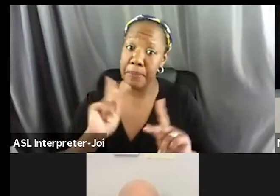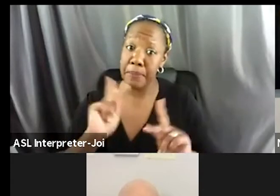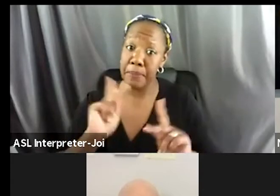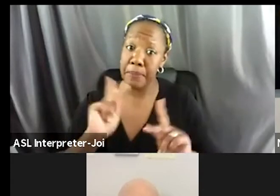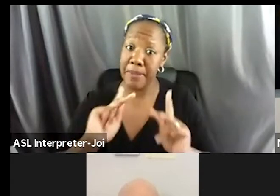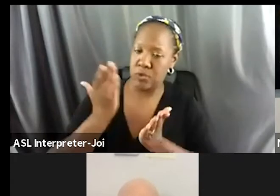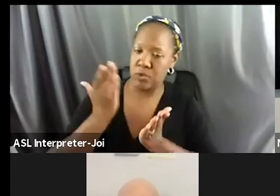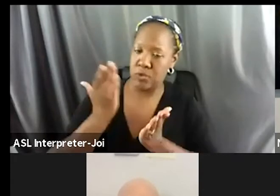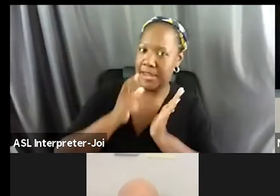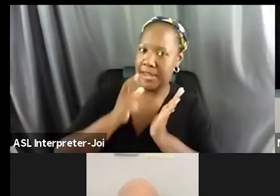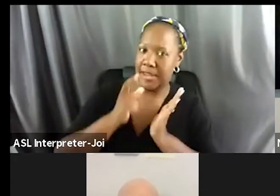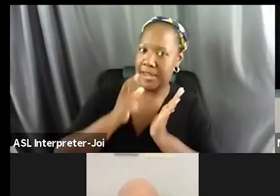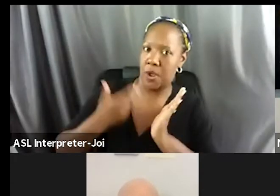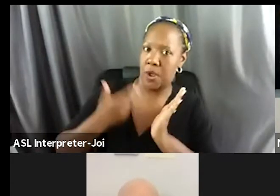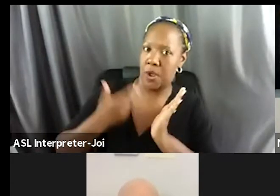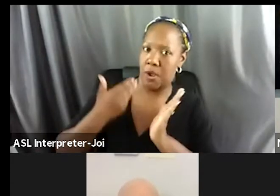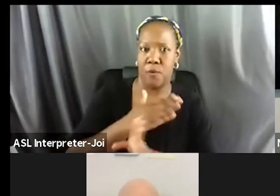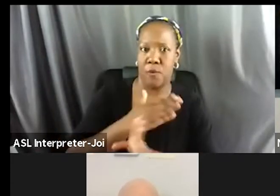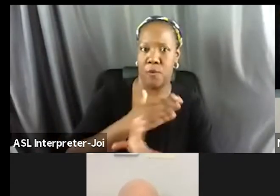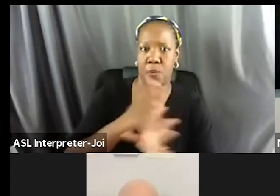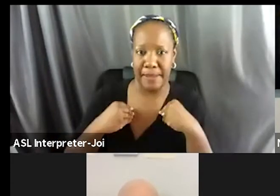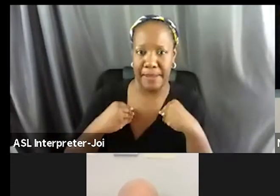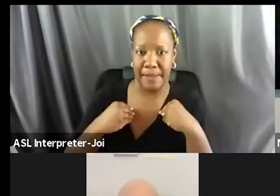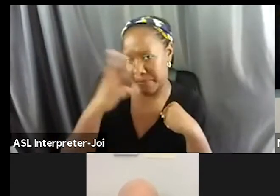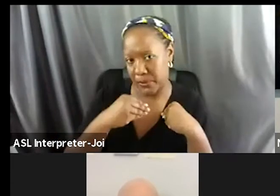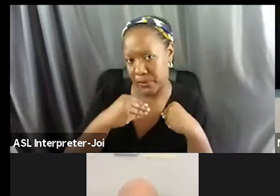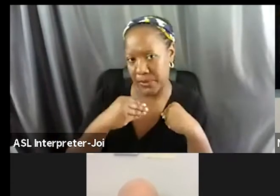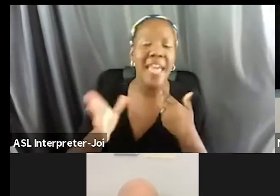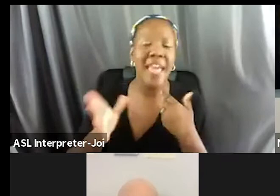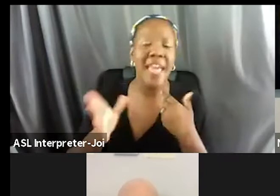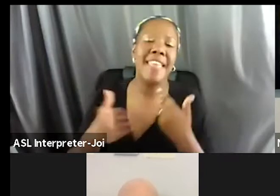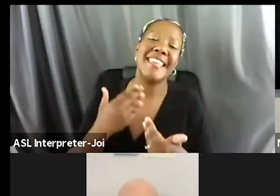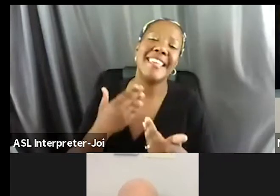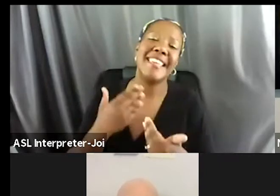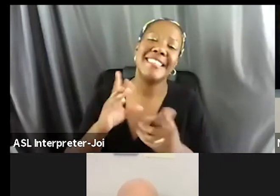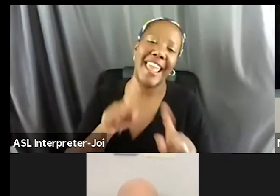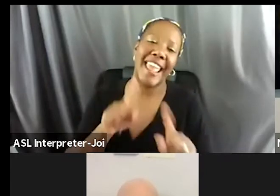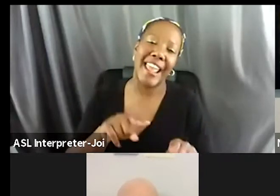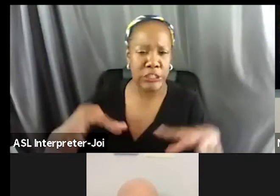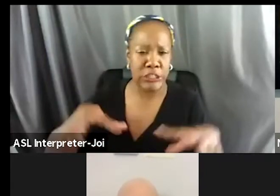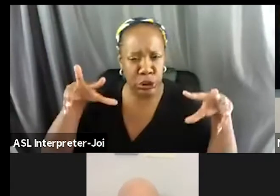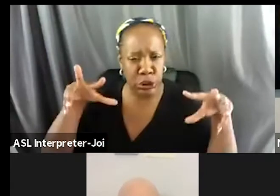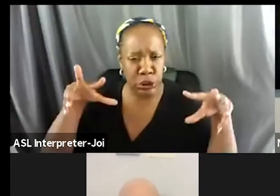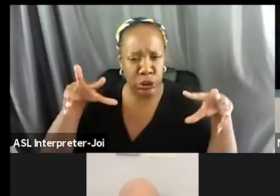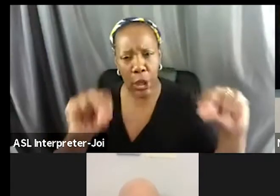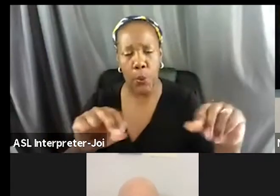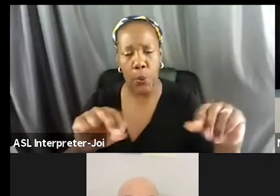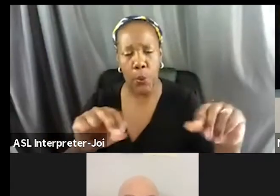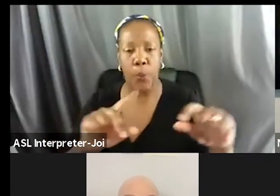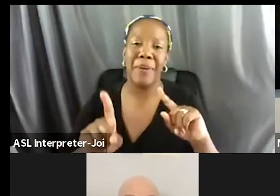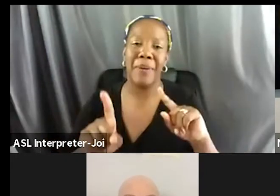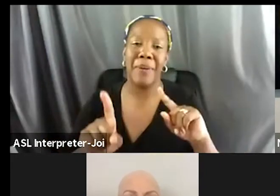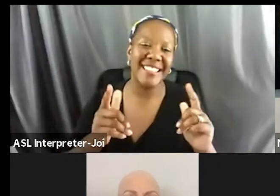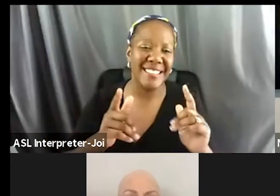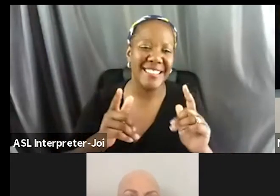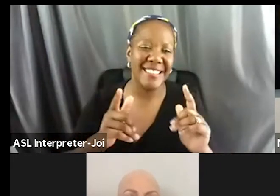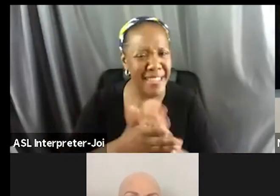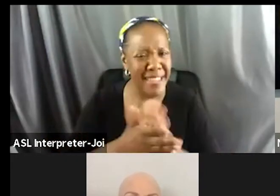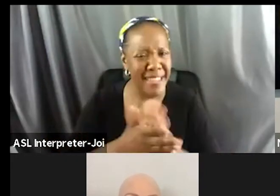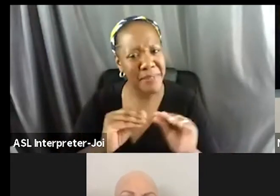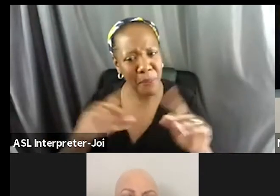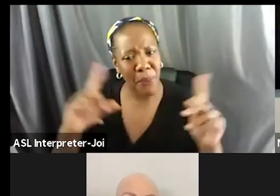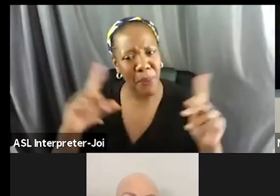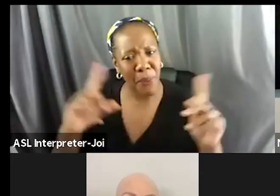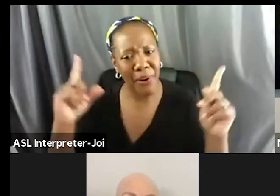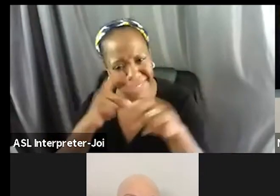And okay, I think from everybody here, the easy answer is no, we shouldn't. But it's so much more complicated than that. And I'd just